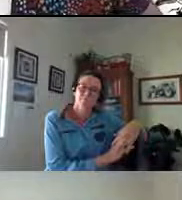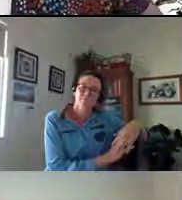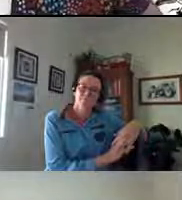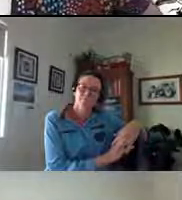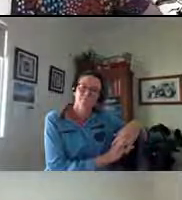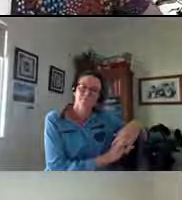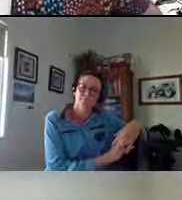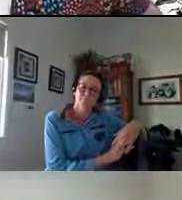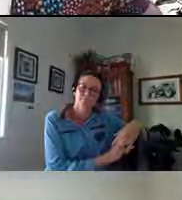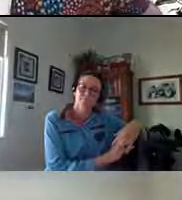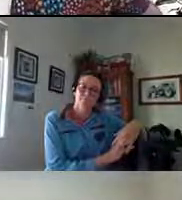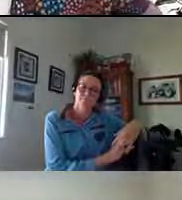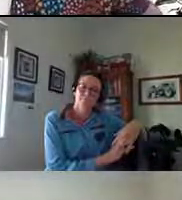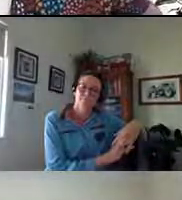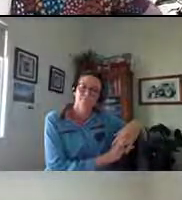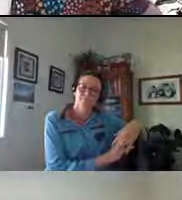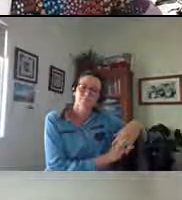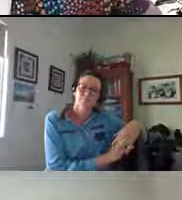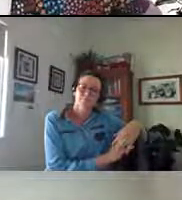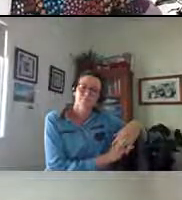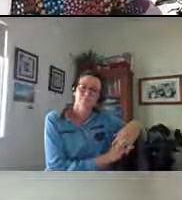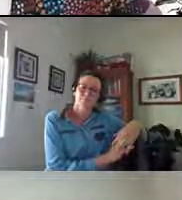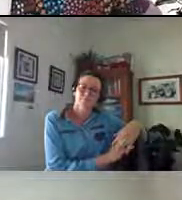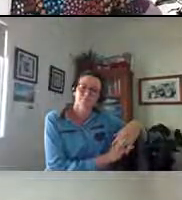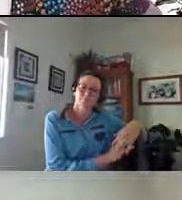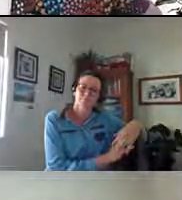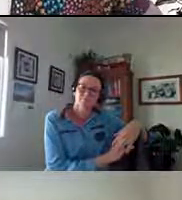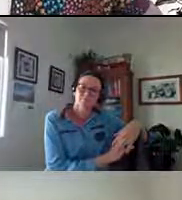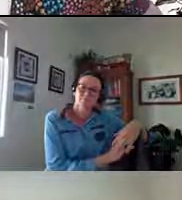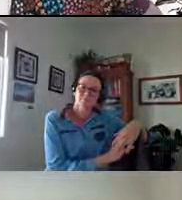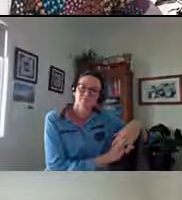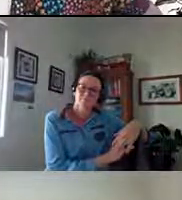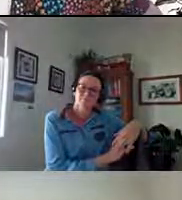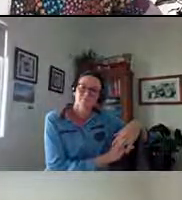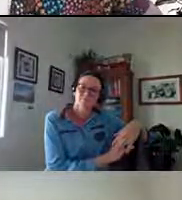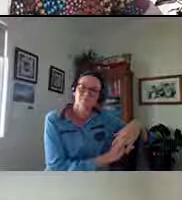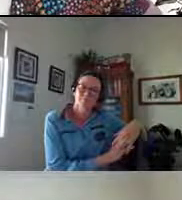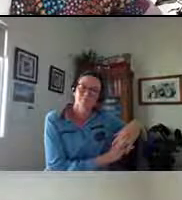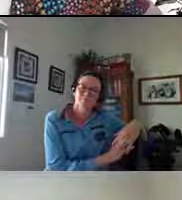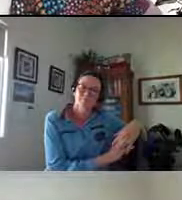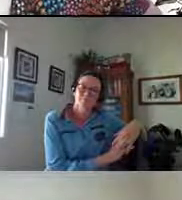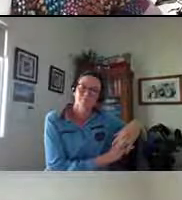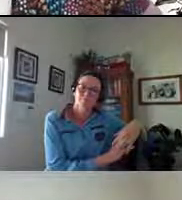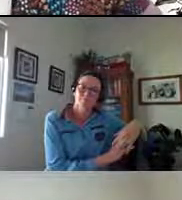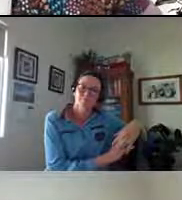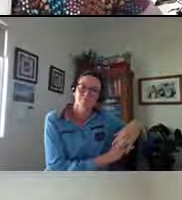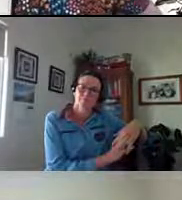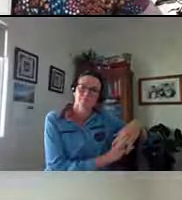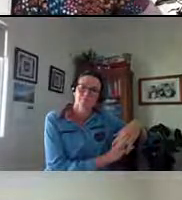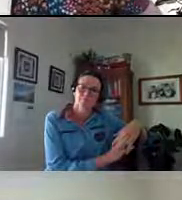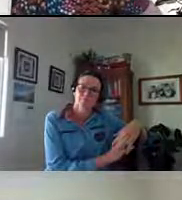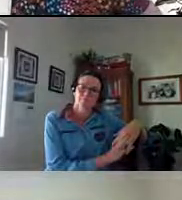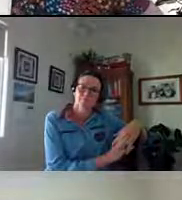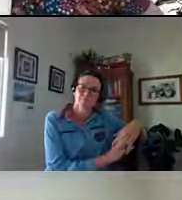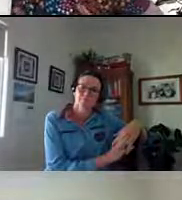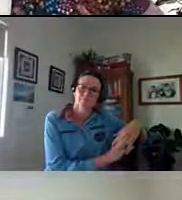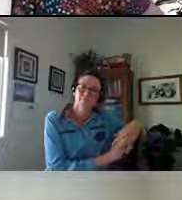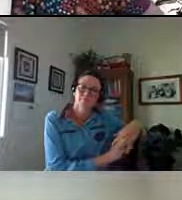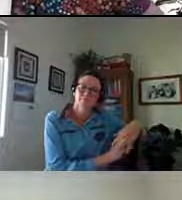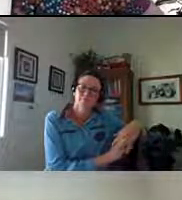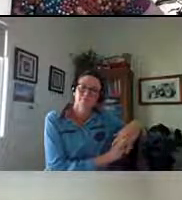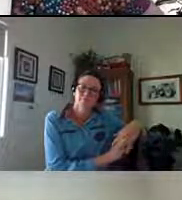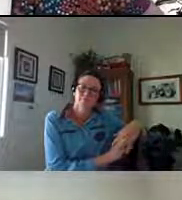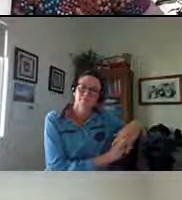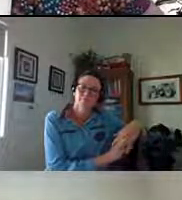as I mentioned, they should be launching very quickly pending this afternoon's Legislative Council hearing. What kind of inquiries and